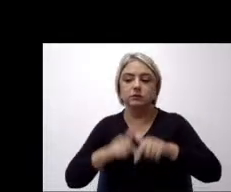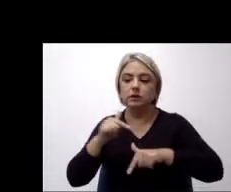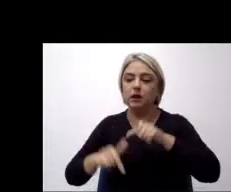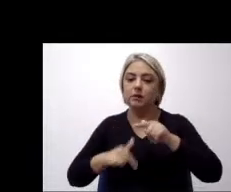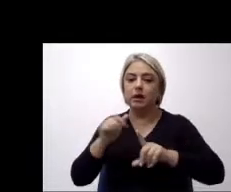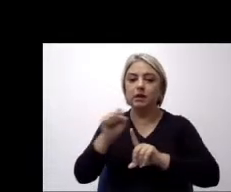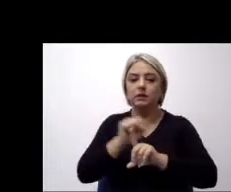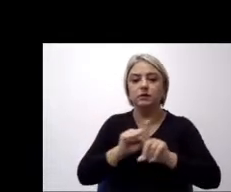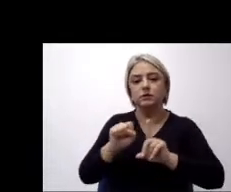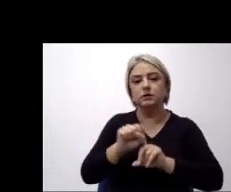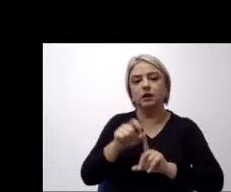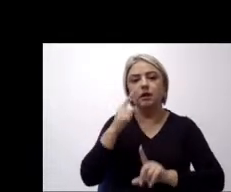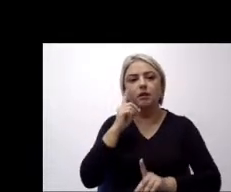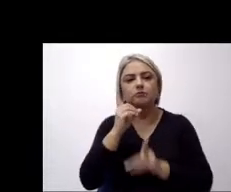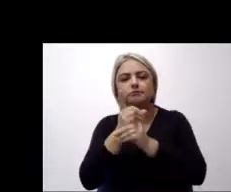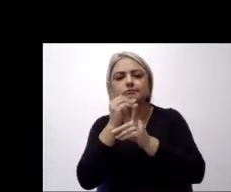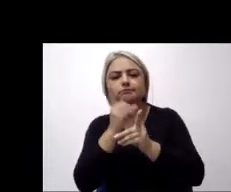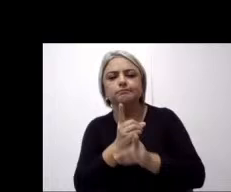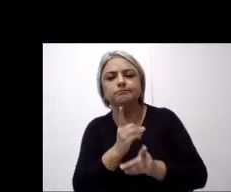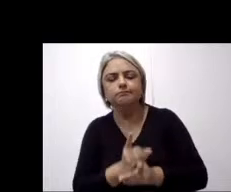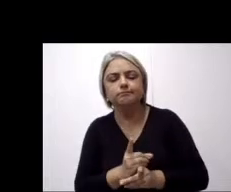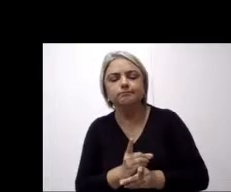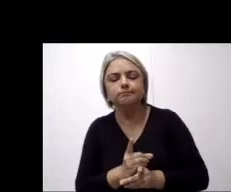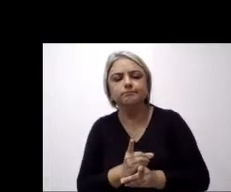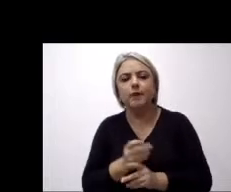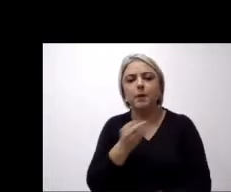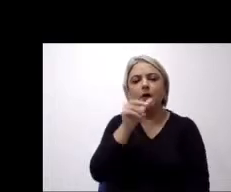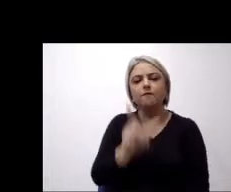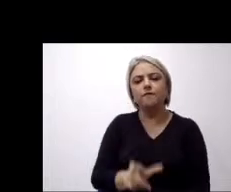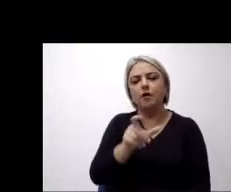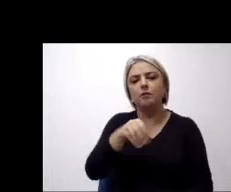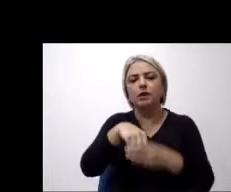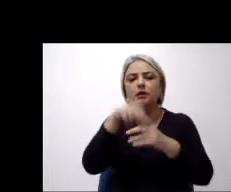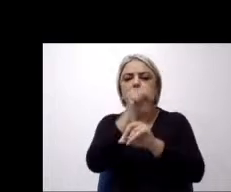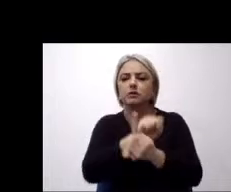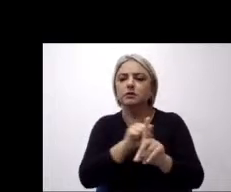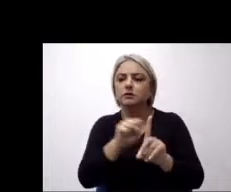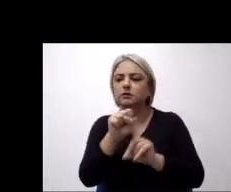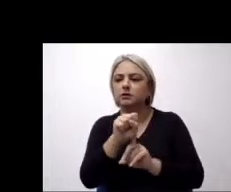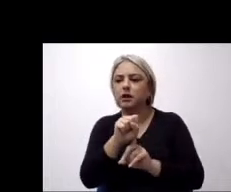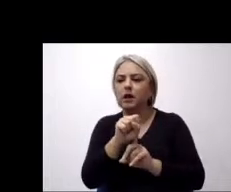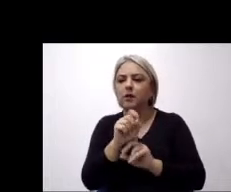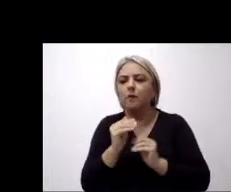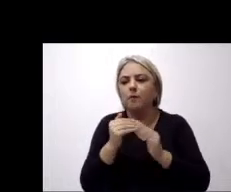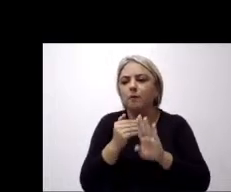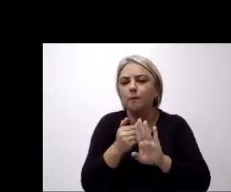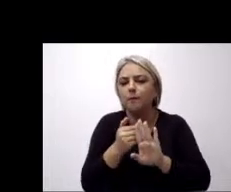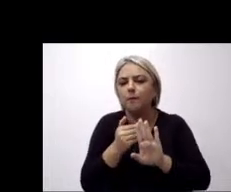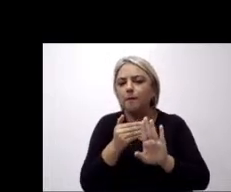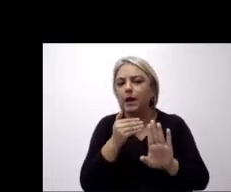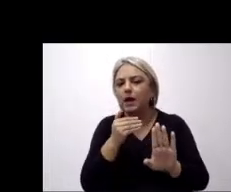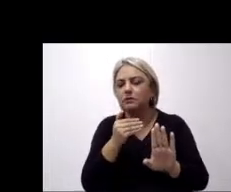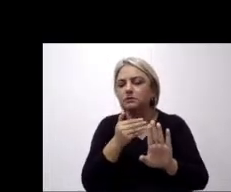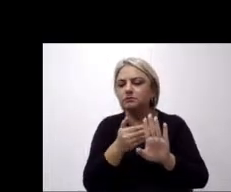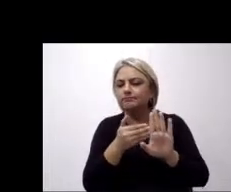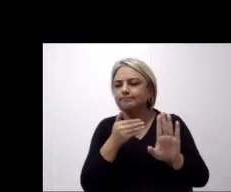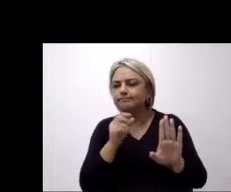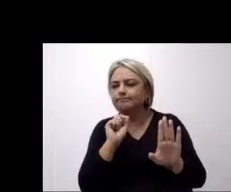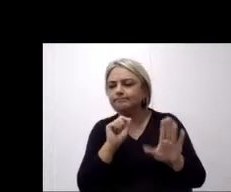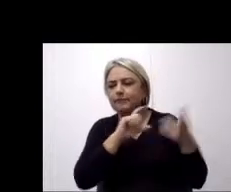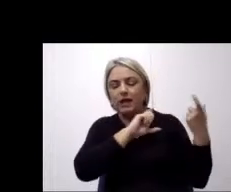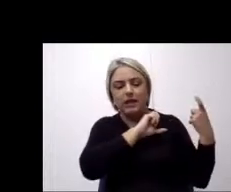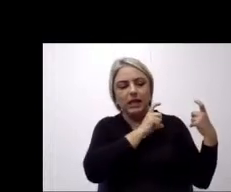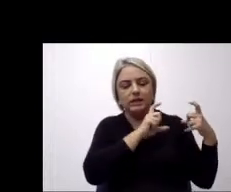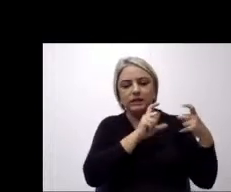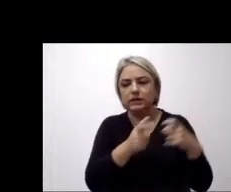in sociology, little far away of the Bourdieu's tradition, but also from